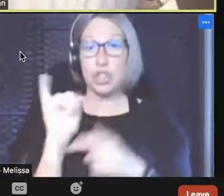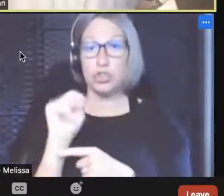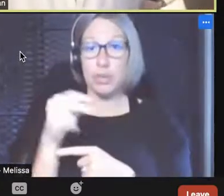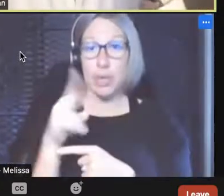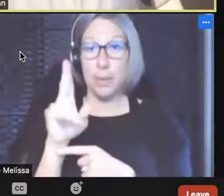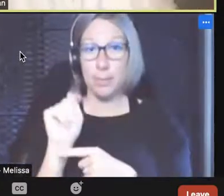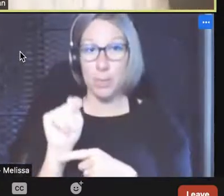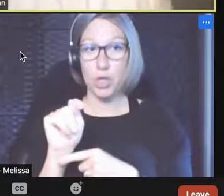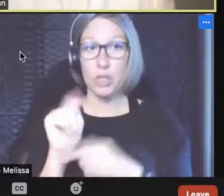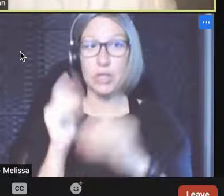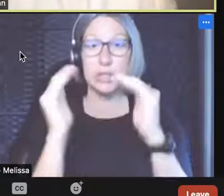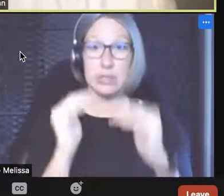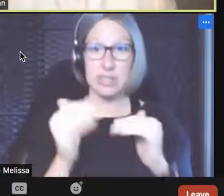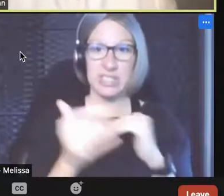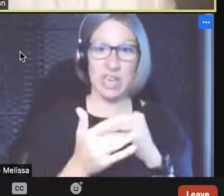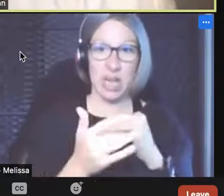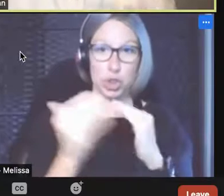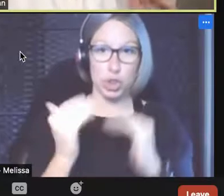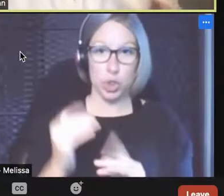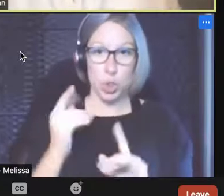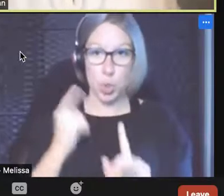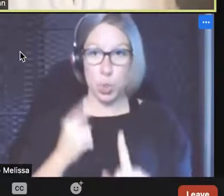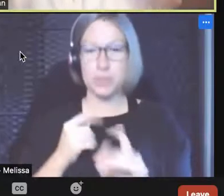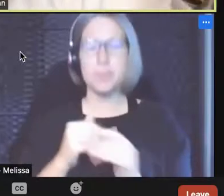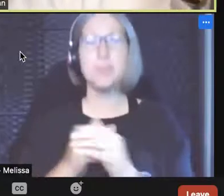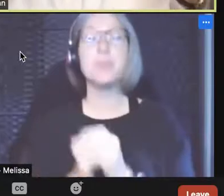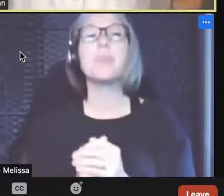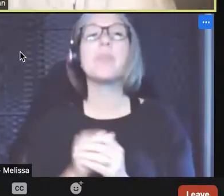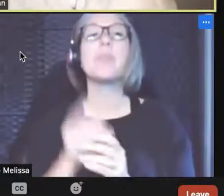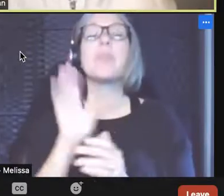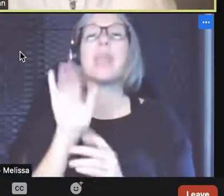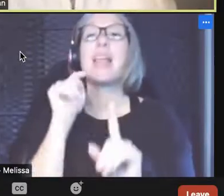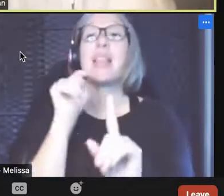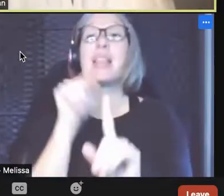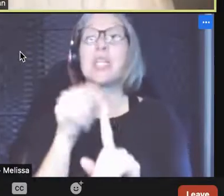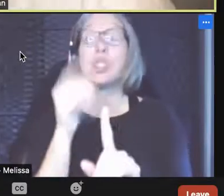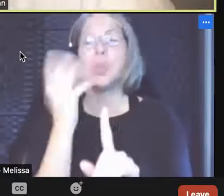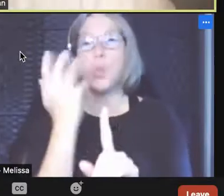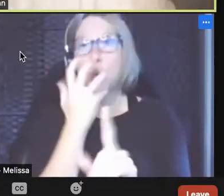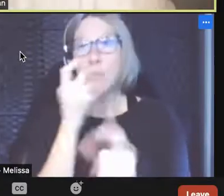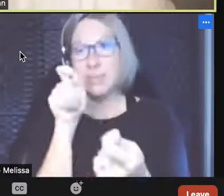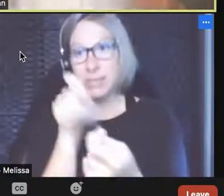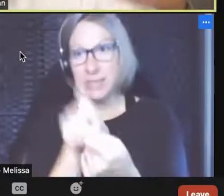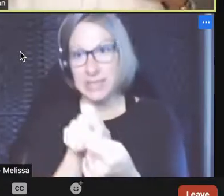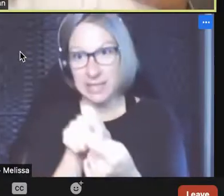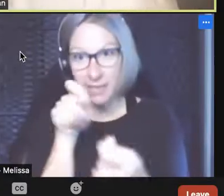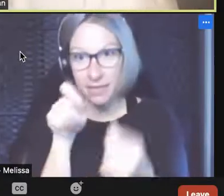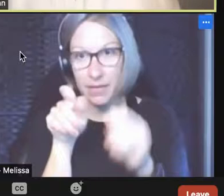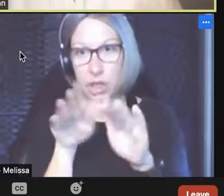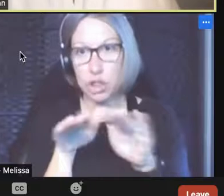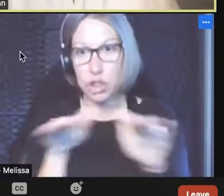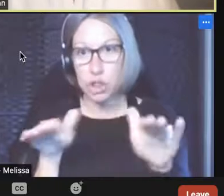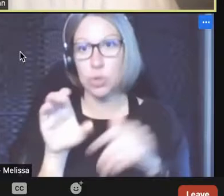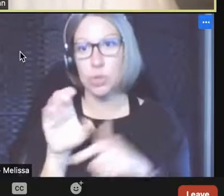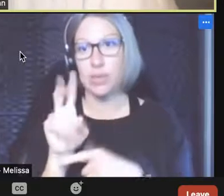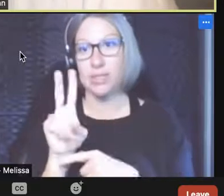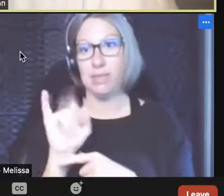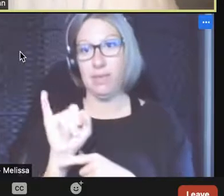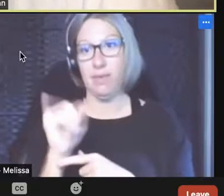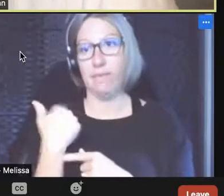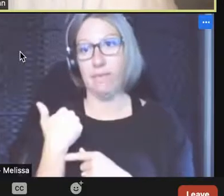then goals. Multisensory input. This is so specific to children with CVI. This is so